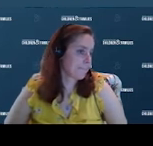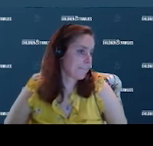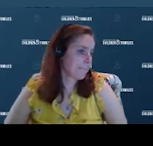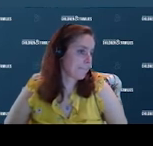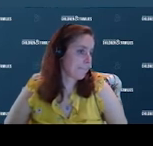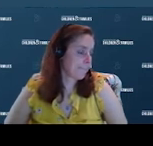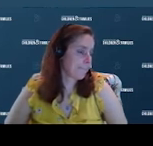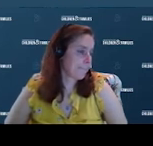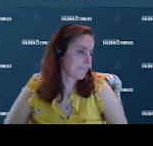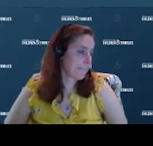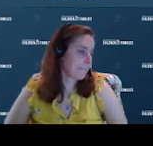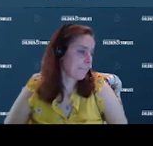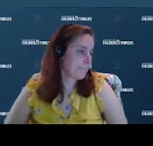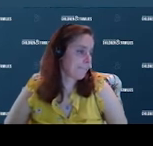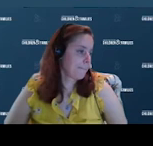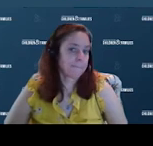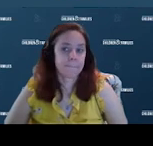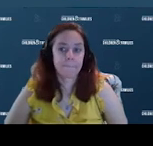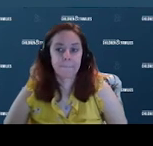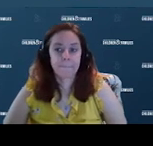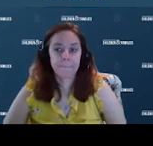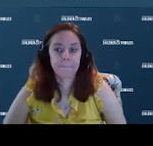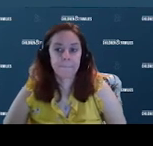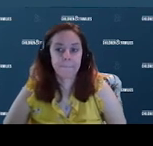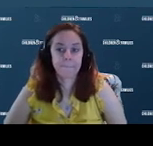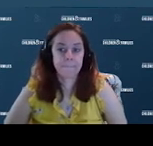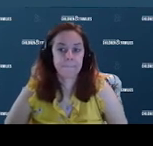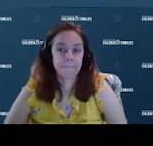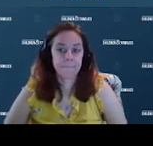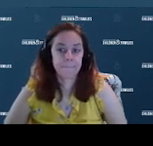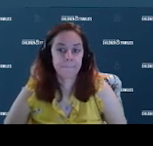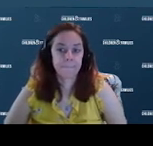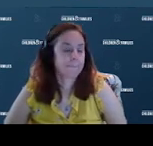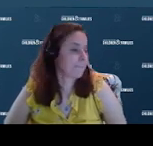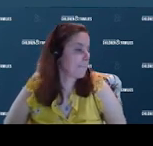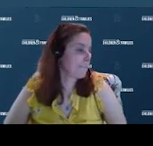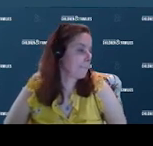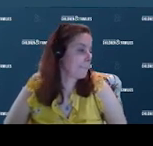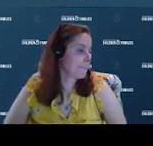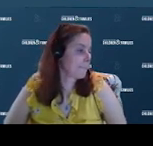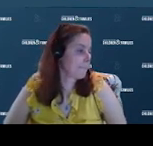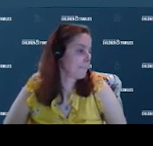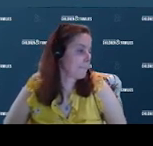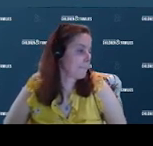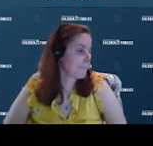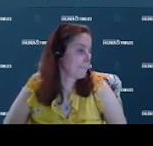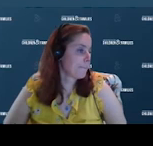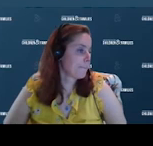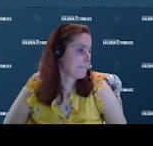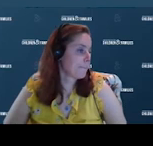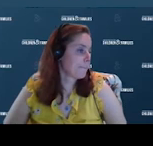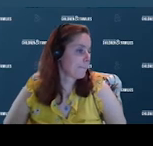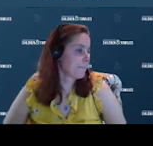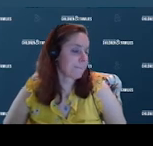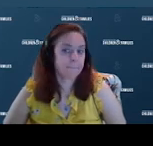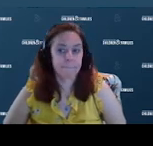per unit and is being purchased, and provide the purpose of the